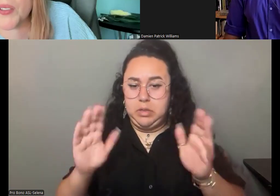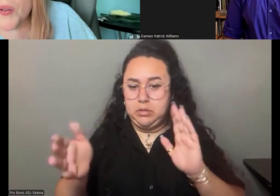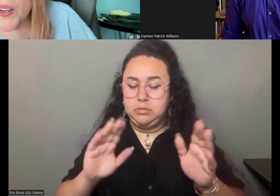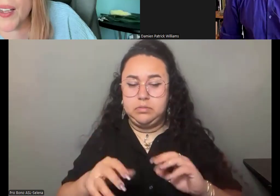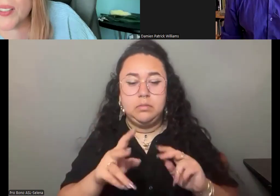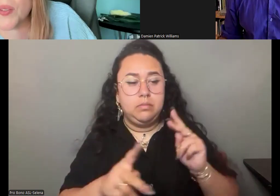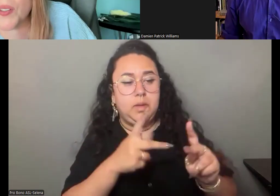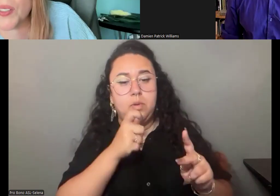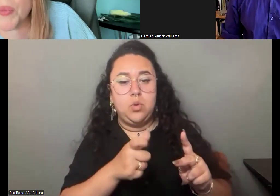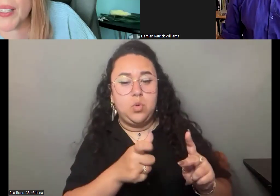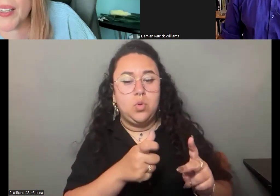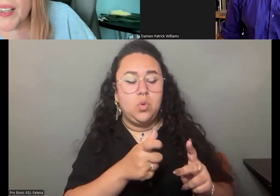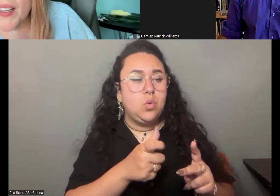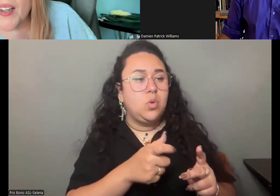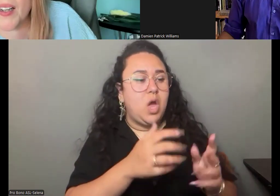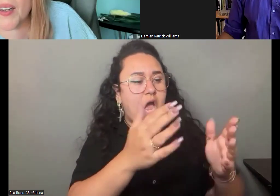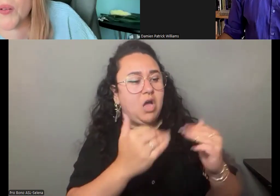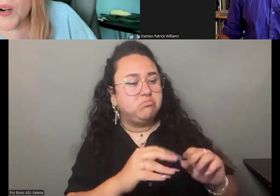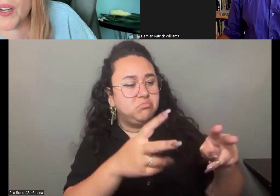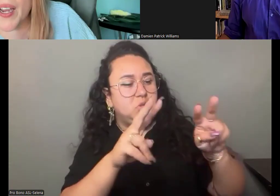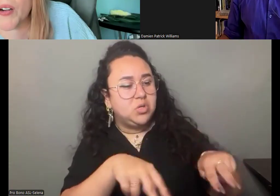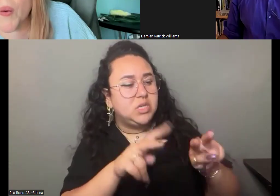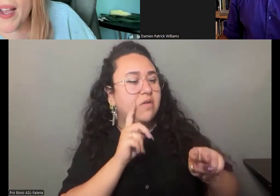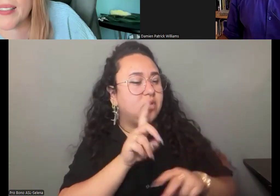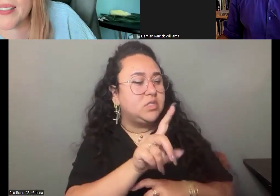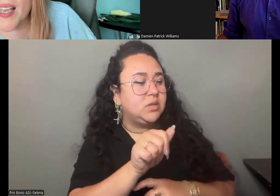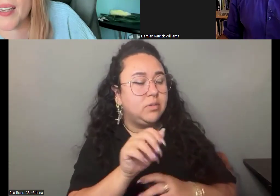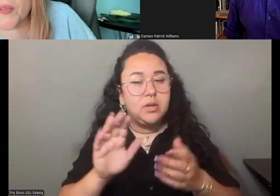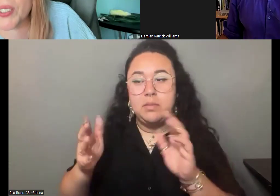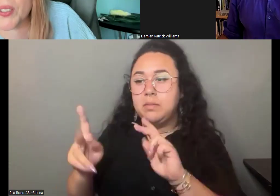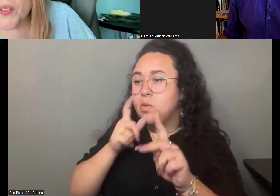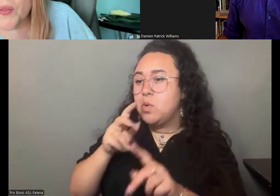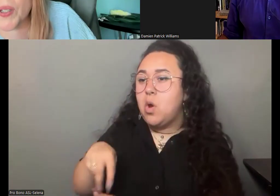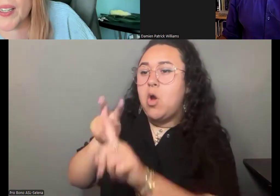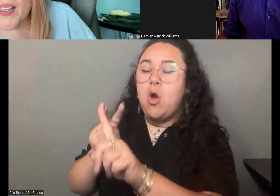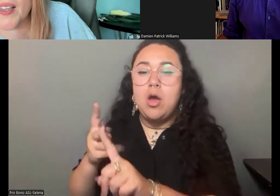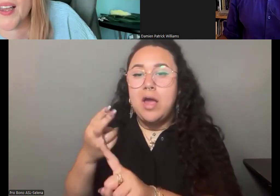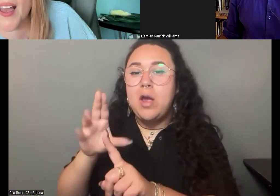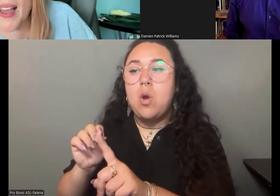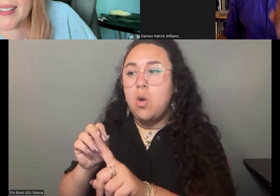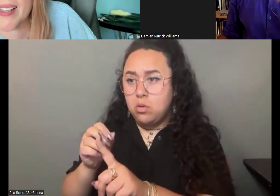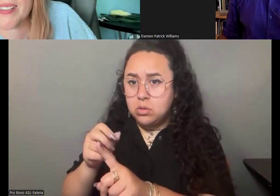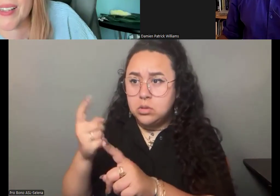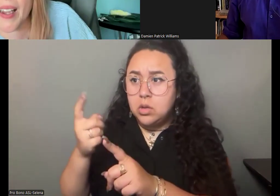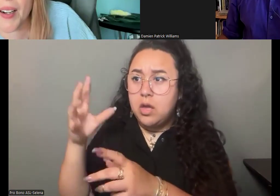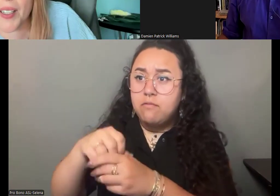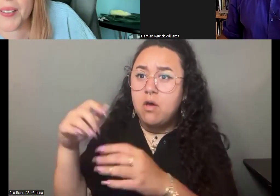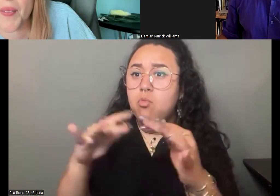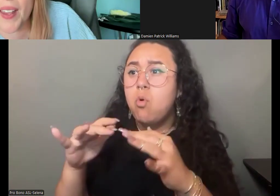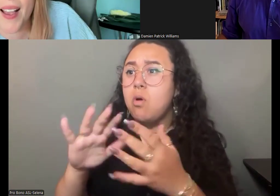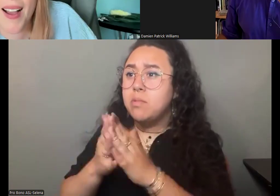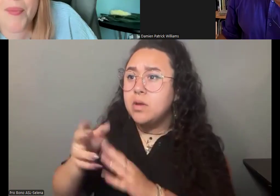can be tokenized for their disability and who are heroized and in return afforded access to